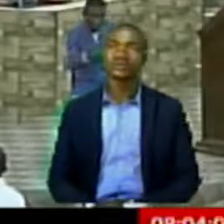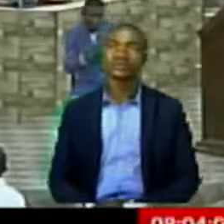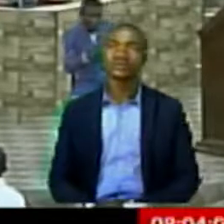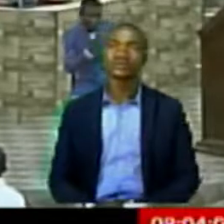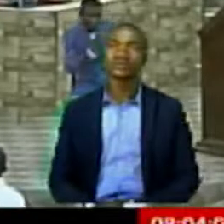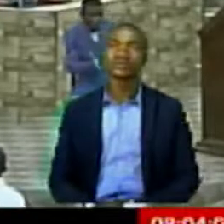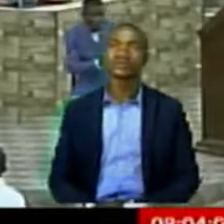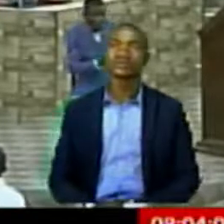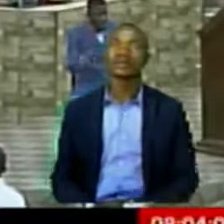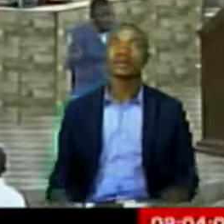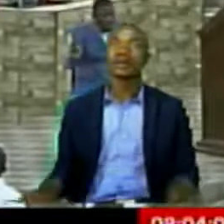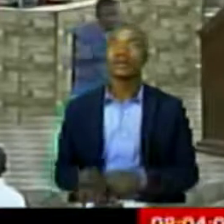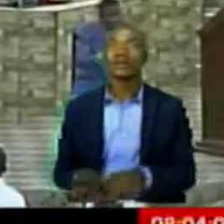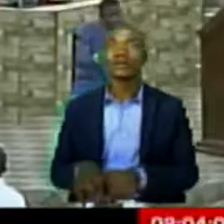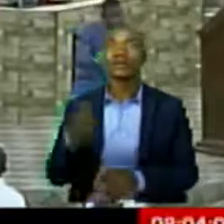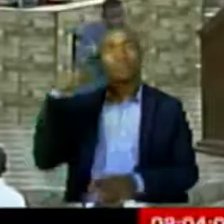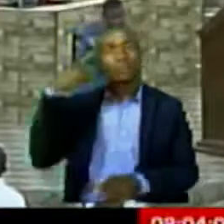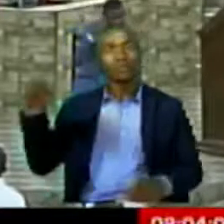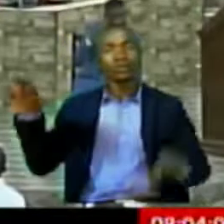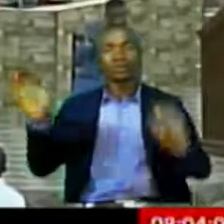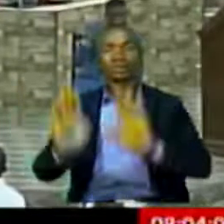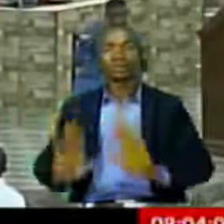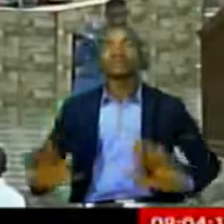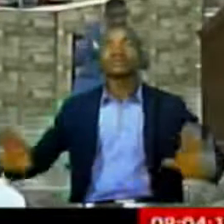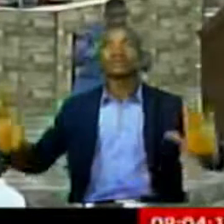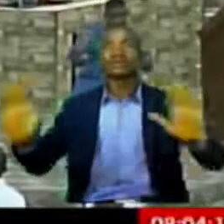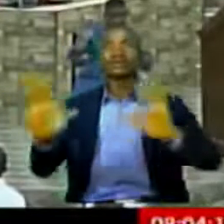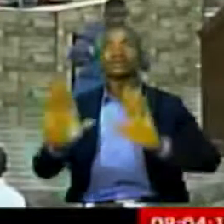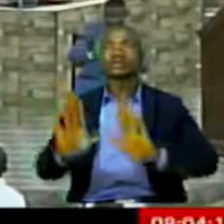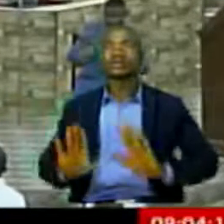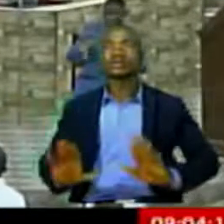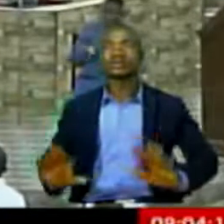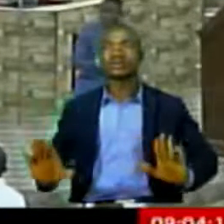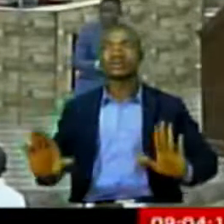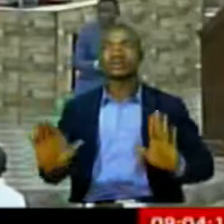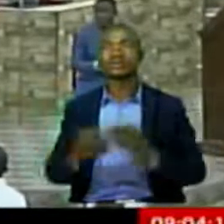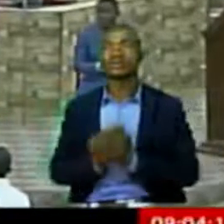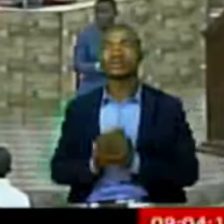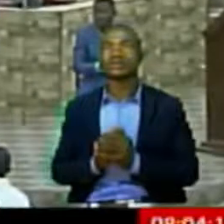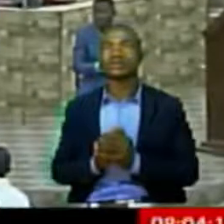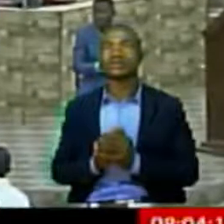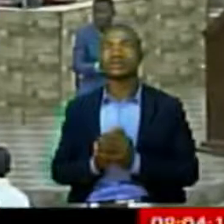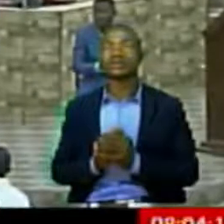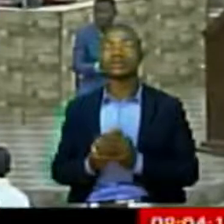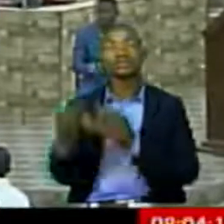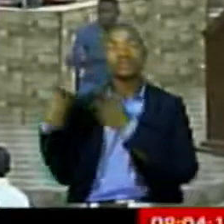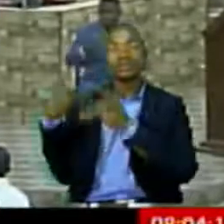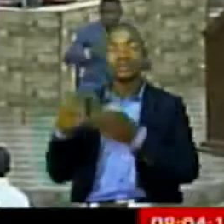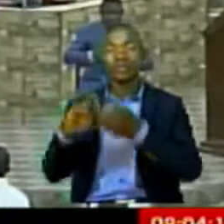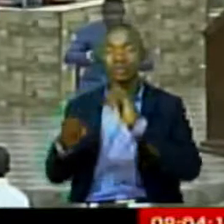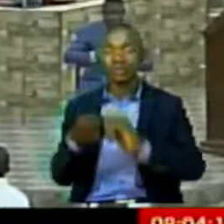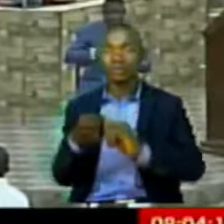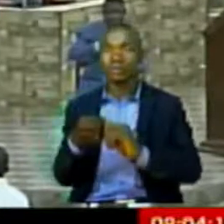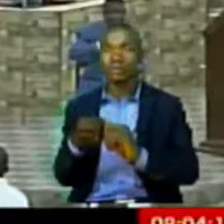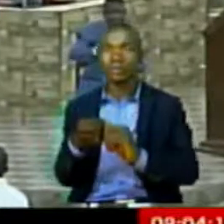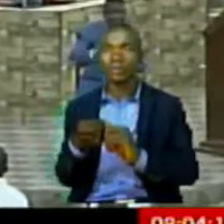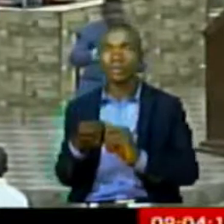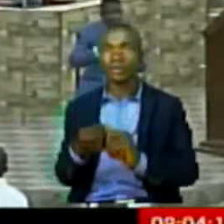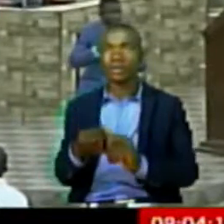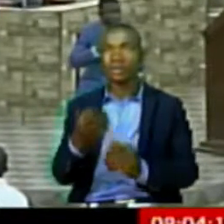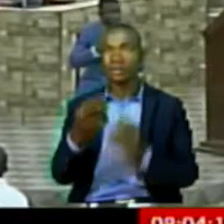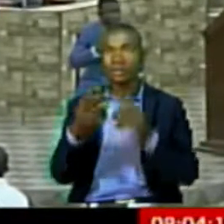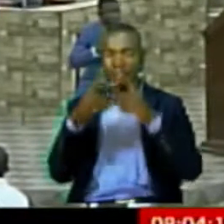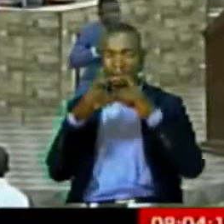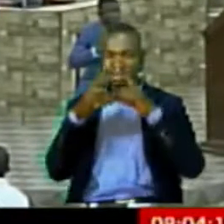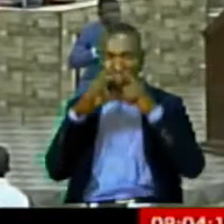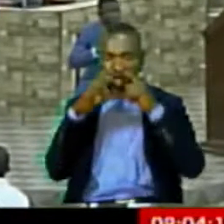Même pour le dimanche, even for Sunday, depuis qu'il y a eu cette histoire de confinement et qu'on sort, as we had the thing of lockdown and COVID, nous consacrons les mariages le